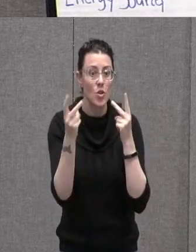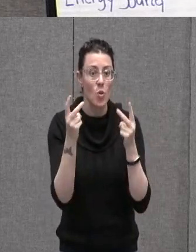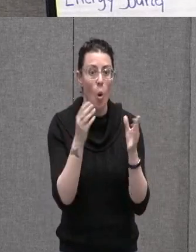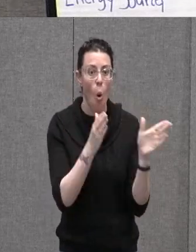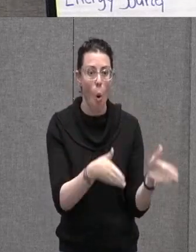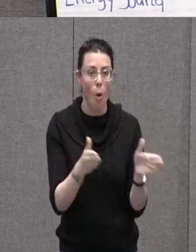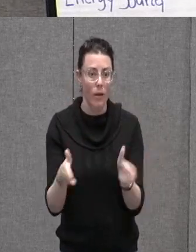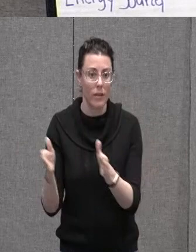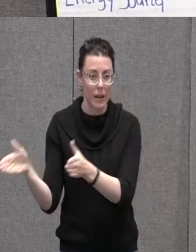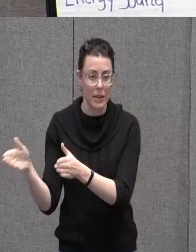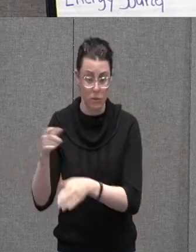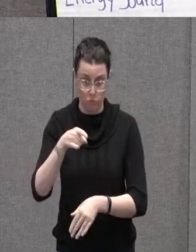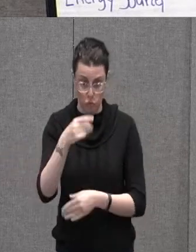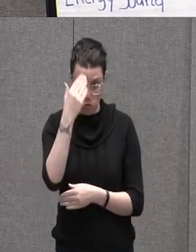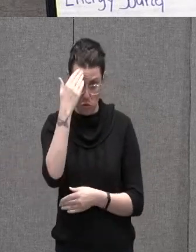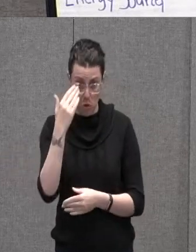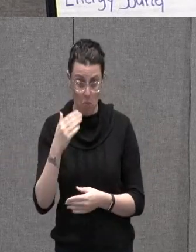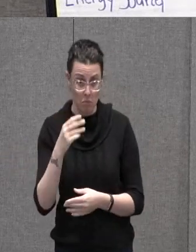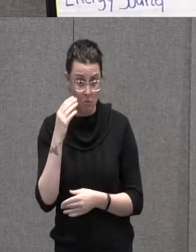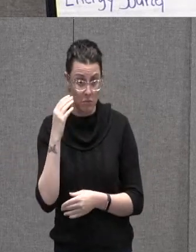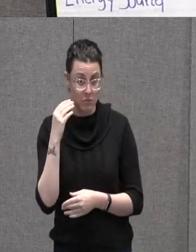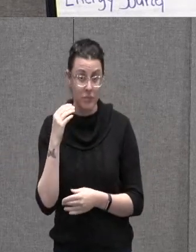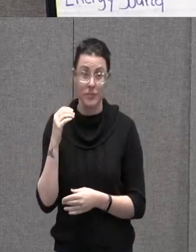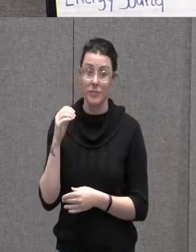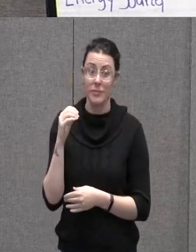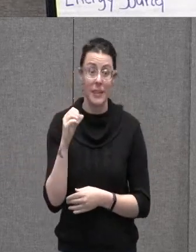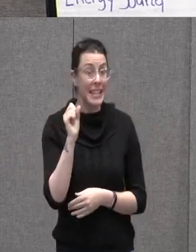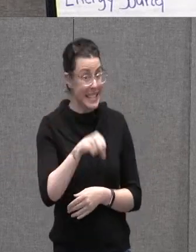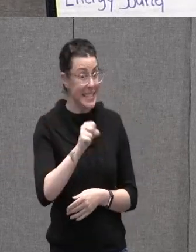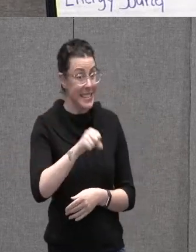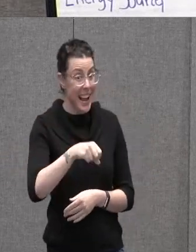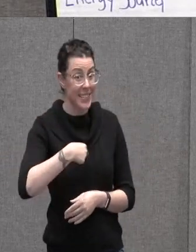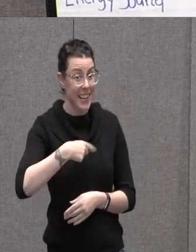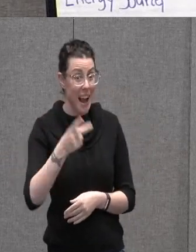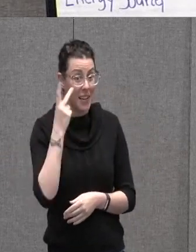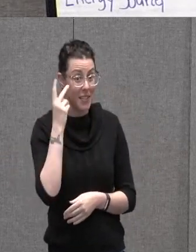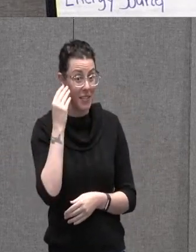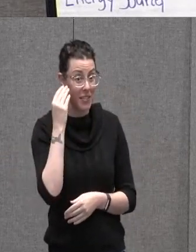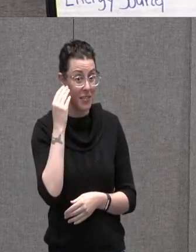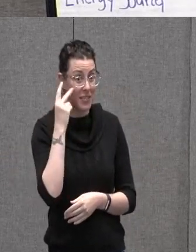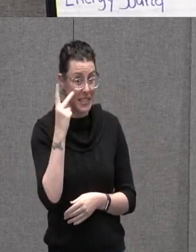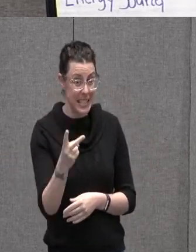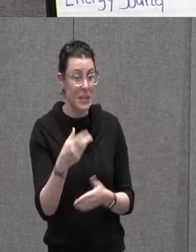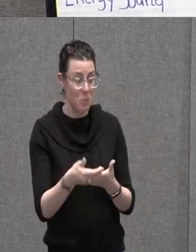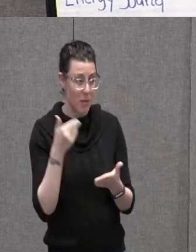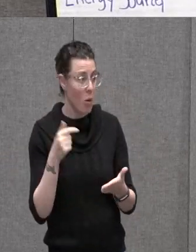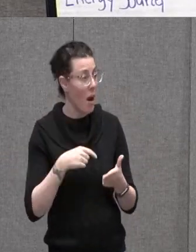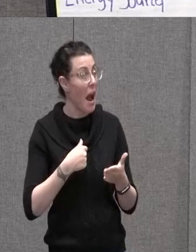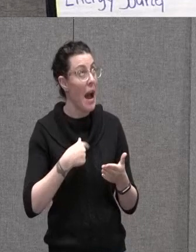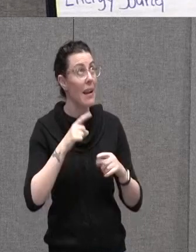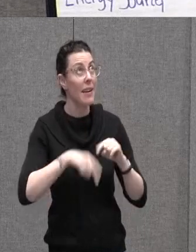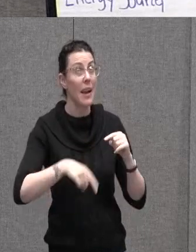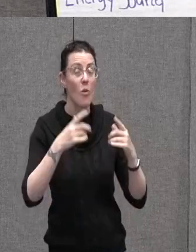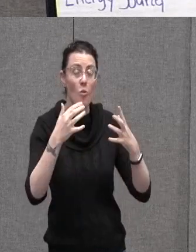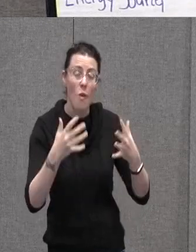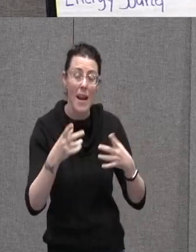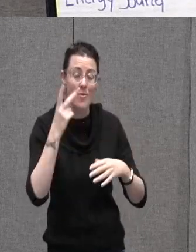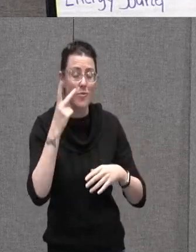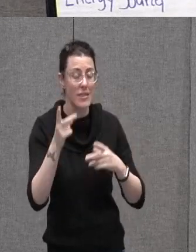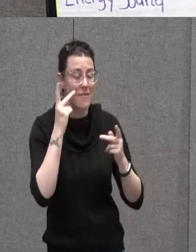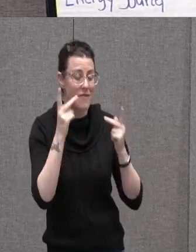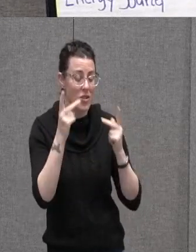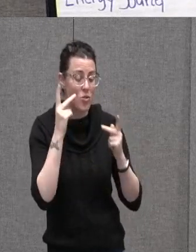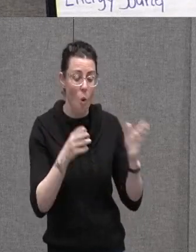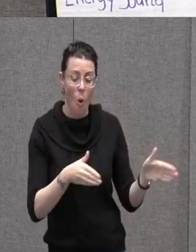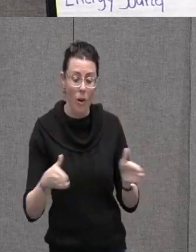before? I have heard of a visual organizer. I can't wait to see how it works with robots and all the things that we've been learning today. So we're going to use a very